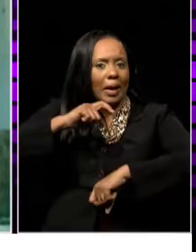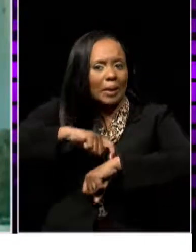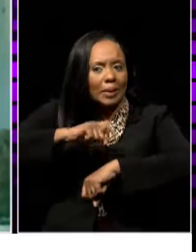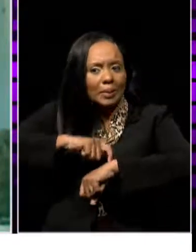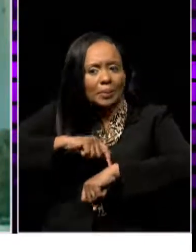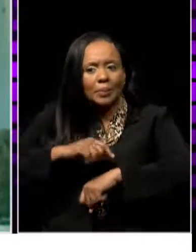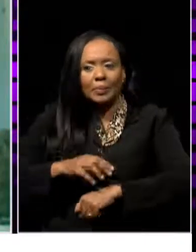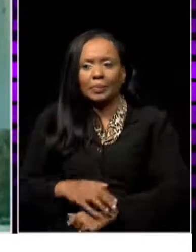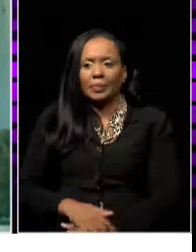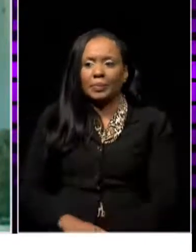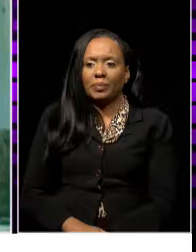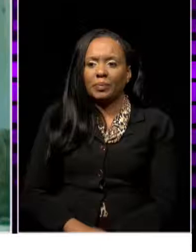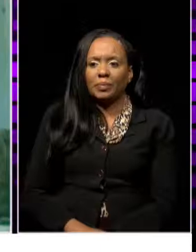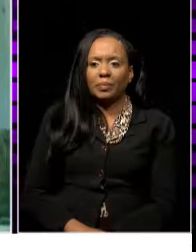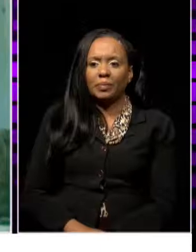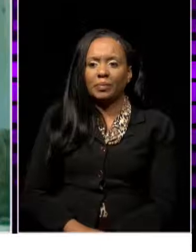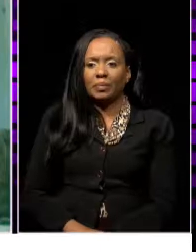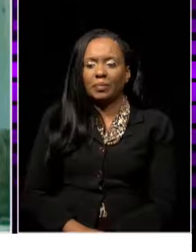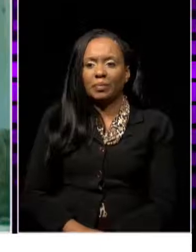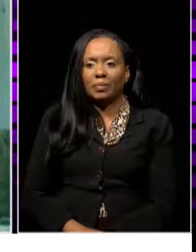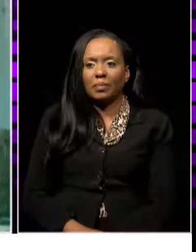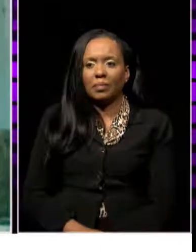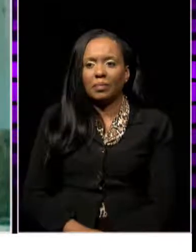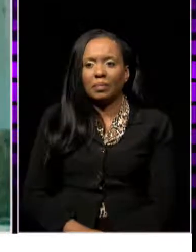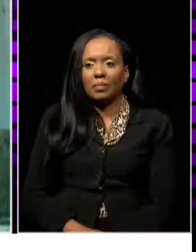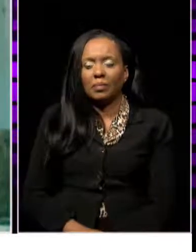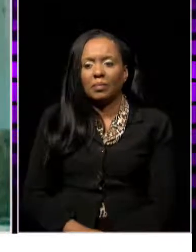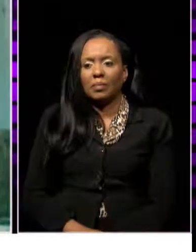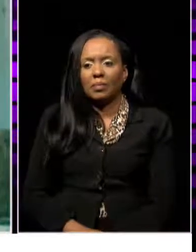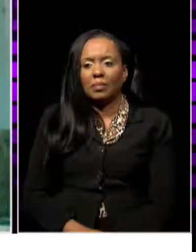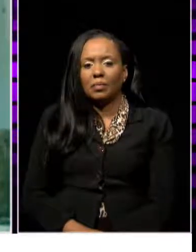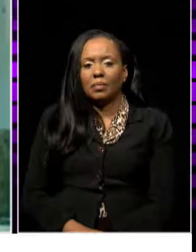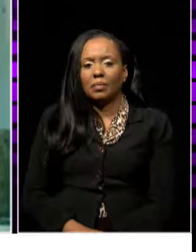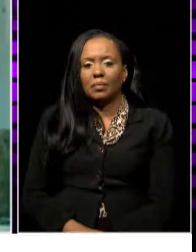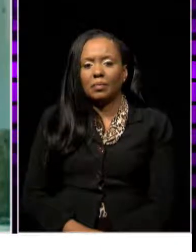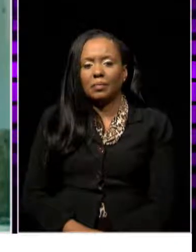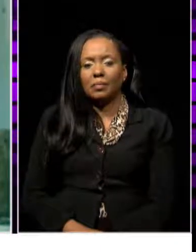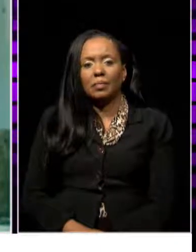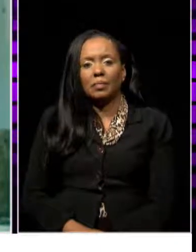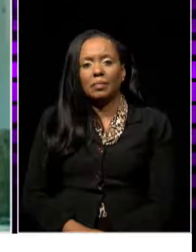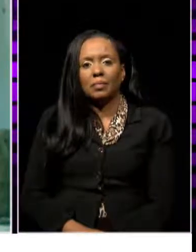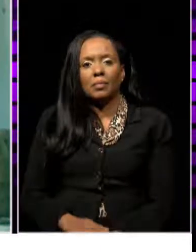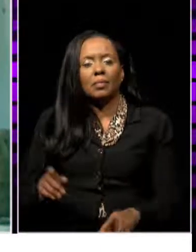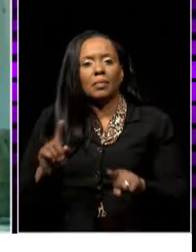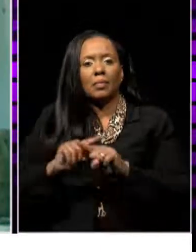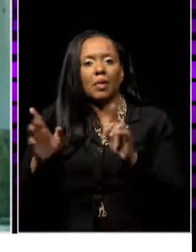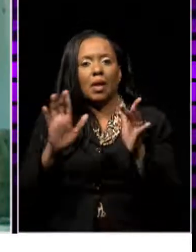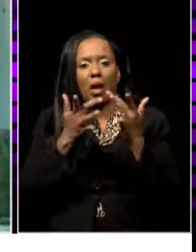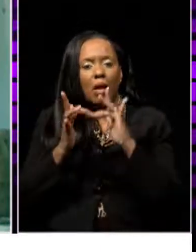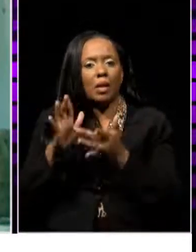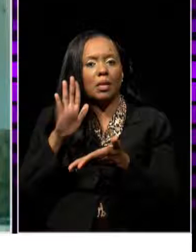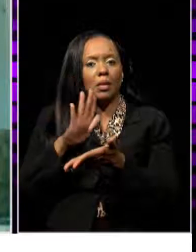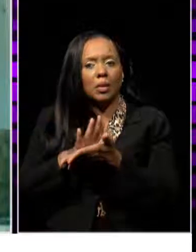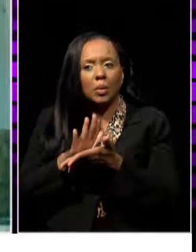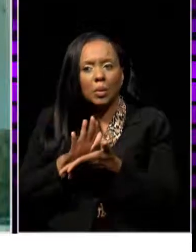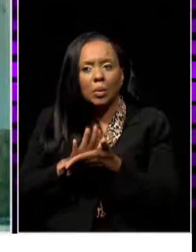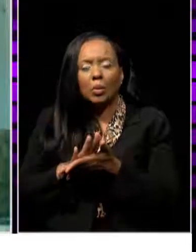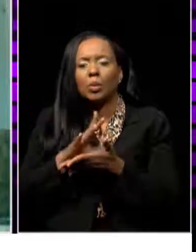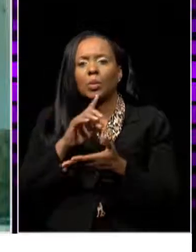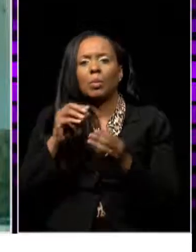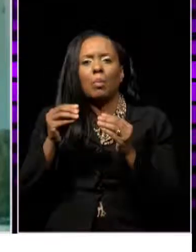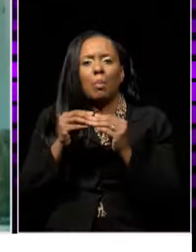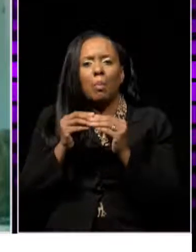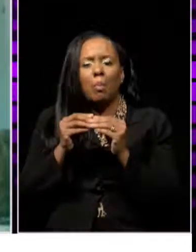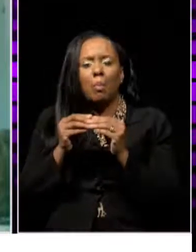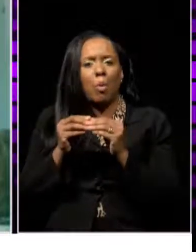I find that the online school is really interactive and entertaining. That being said, we just have to find a way